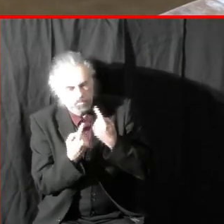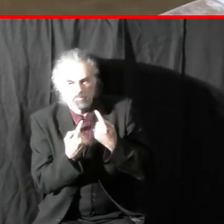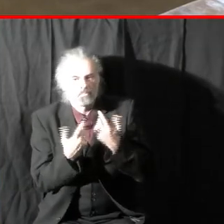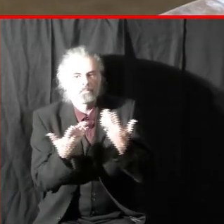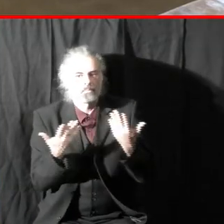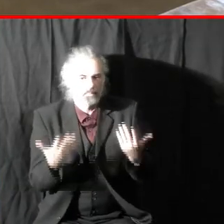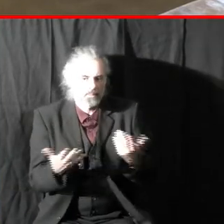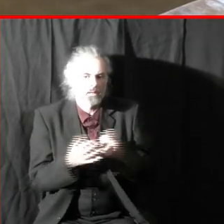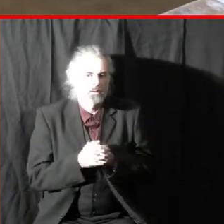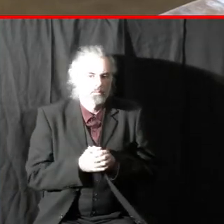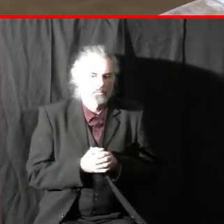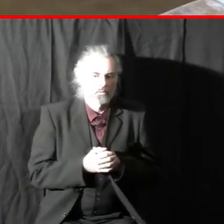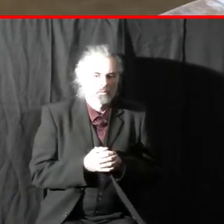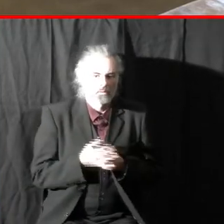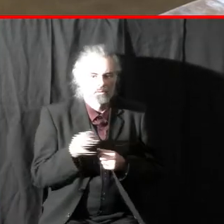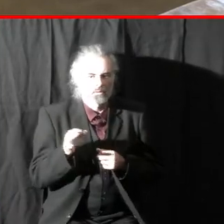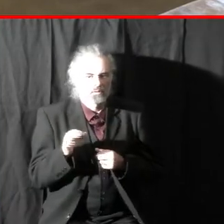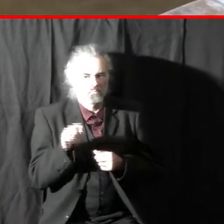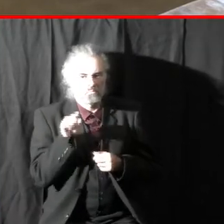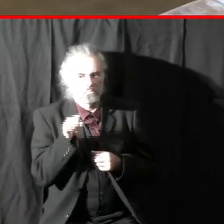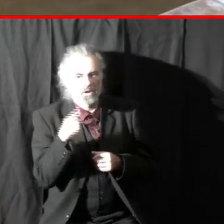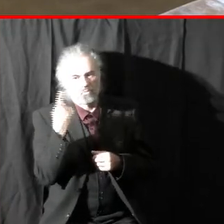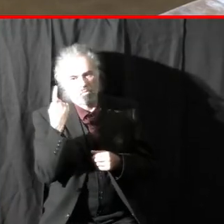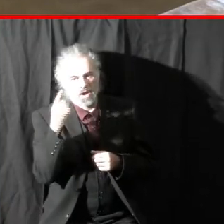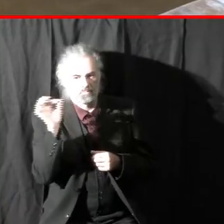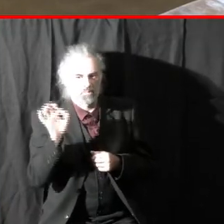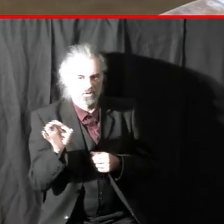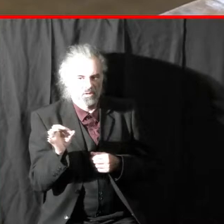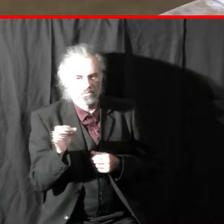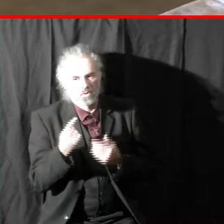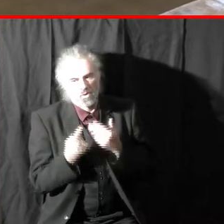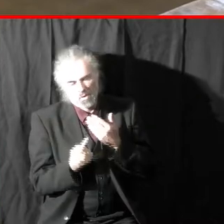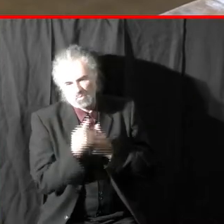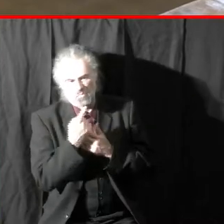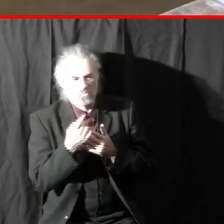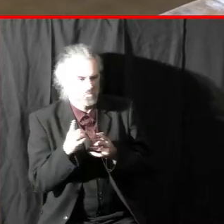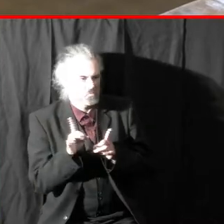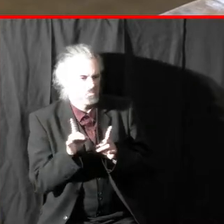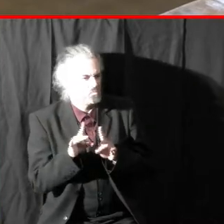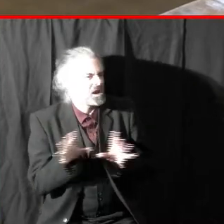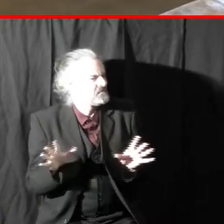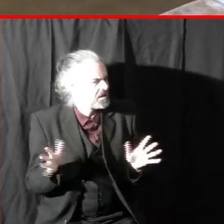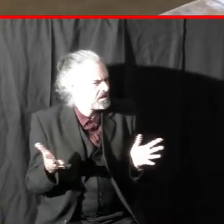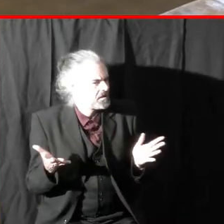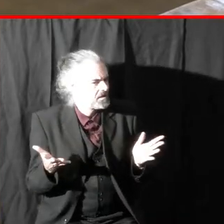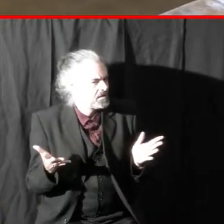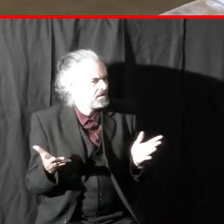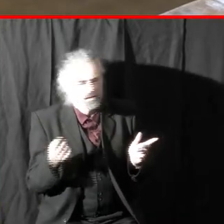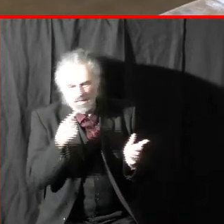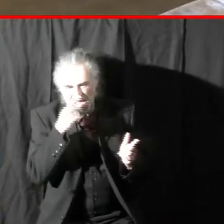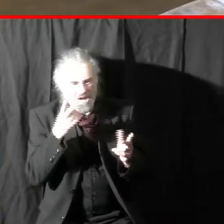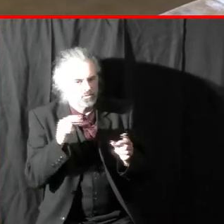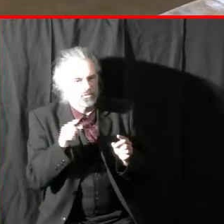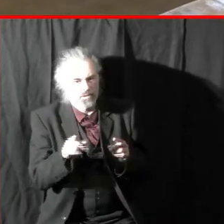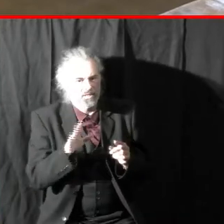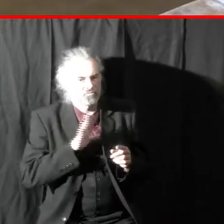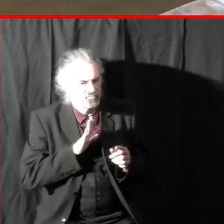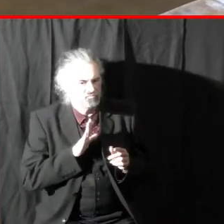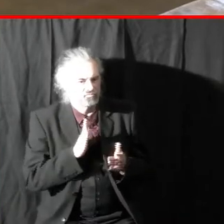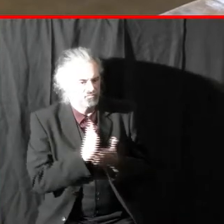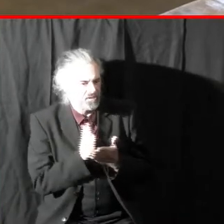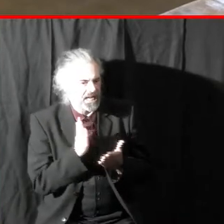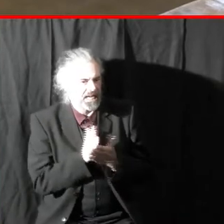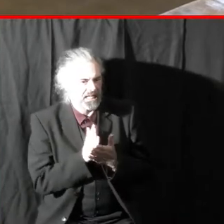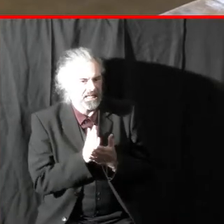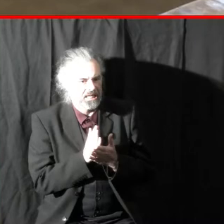say it's a 0.1% chance or whatever it is. It just, you can't do that. You've got to actually put it